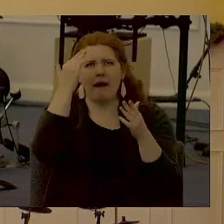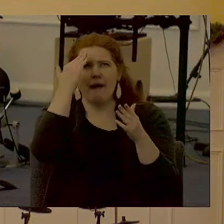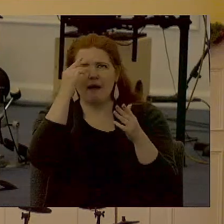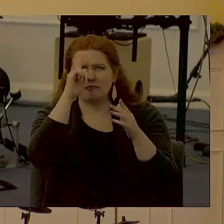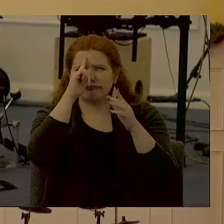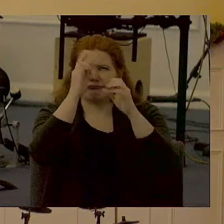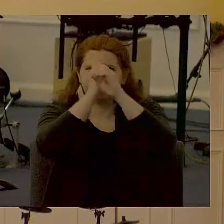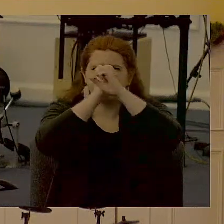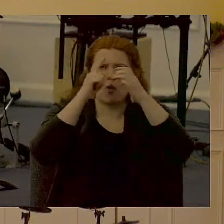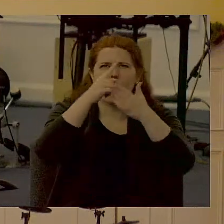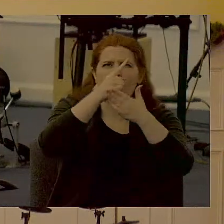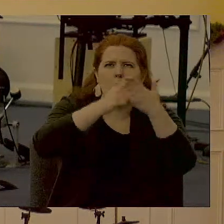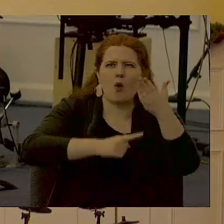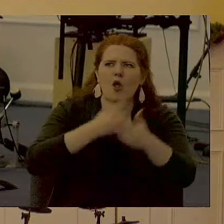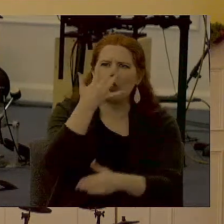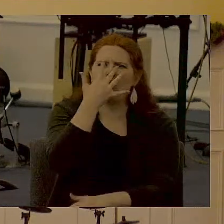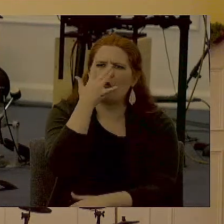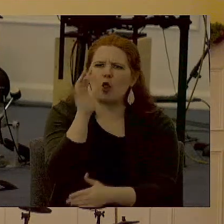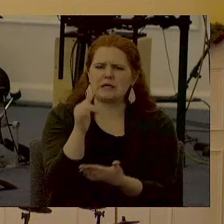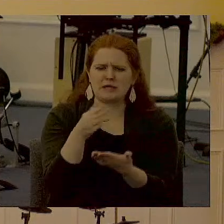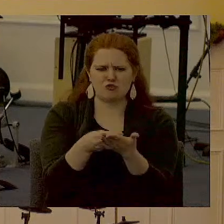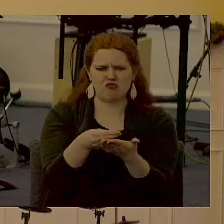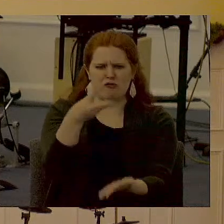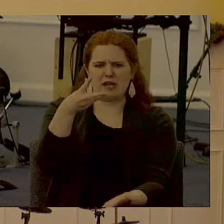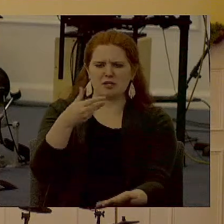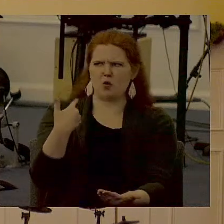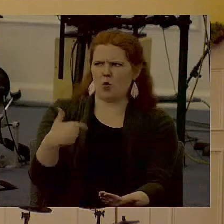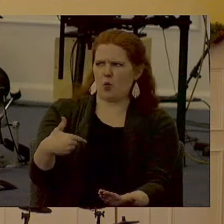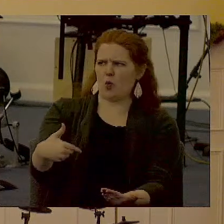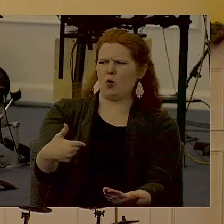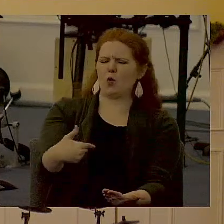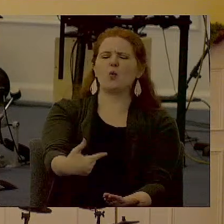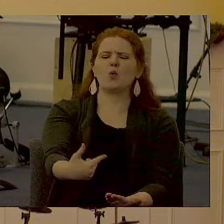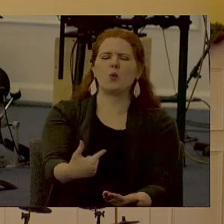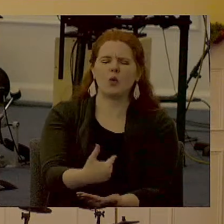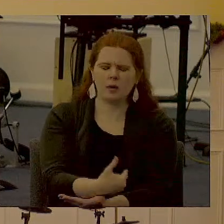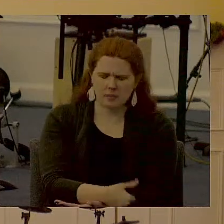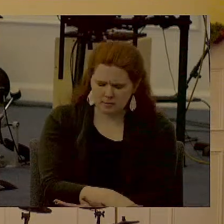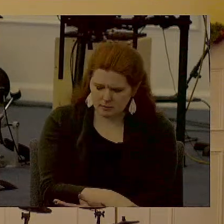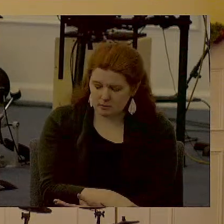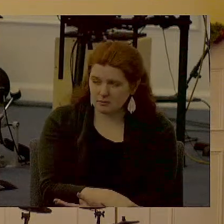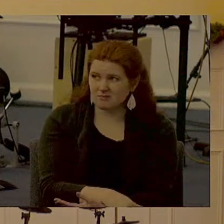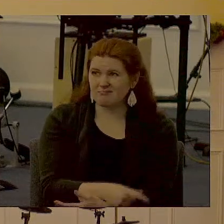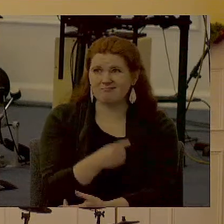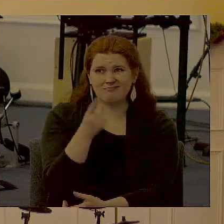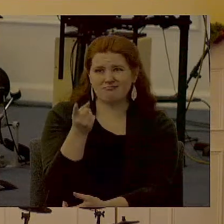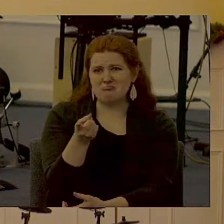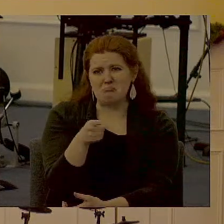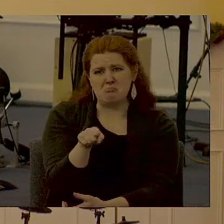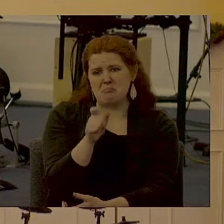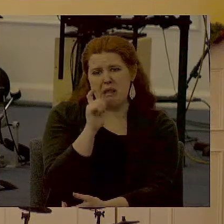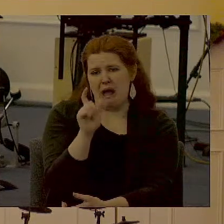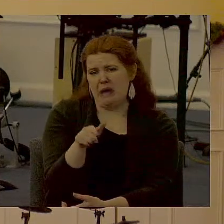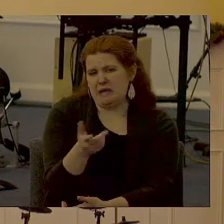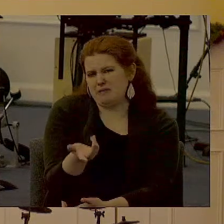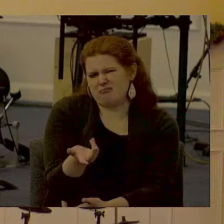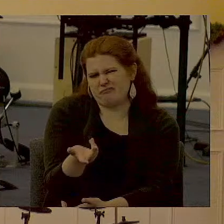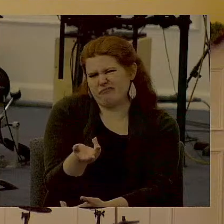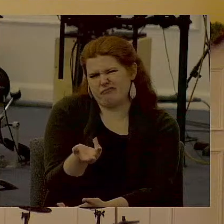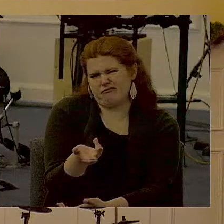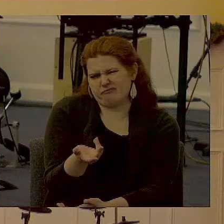head of what that means. And some of us would say they don't really need much at all. They